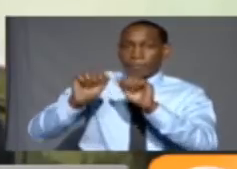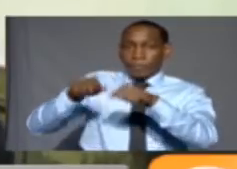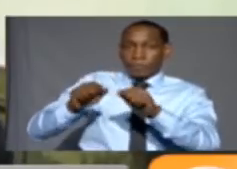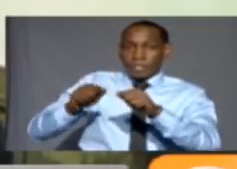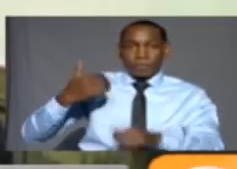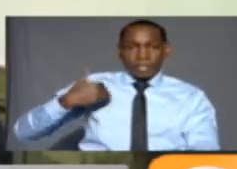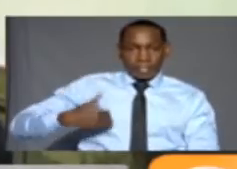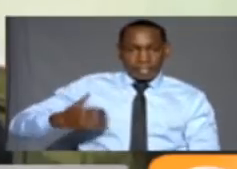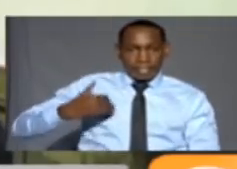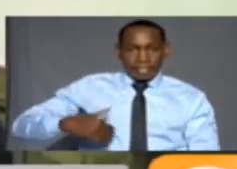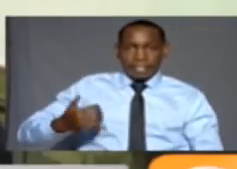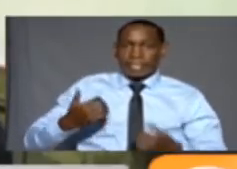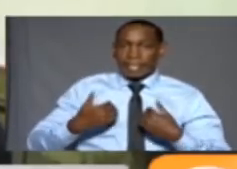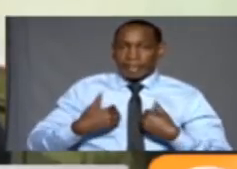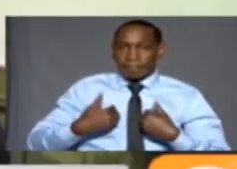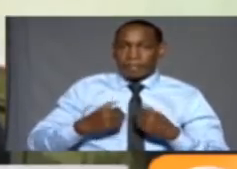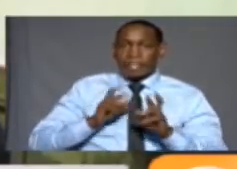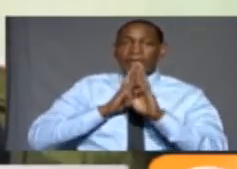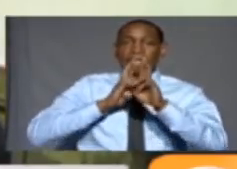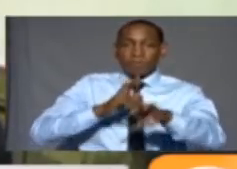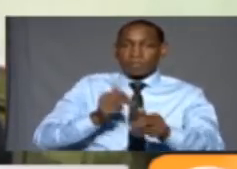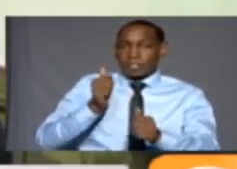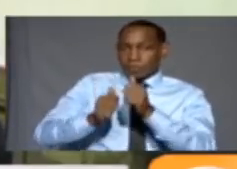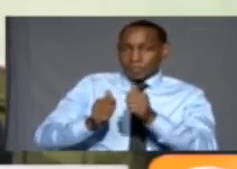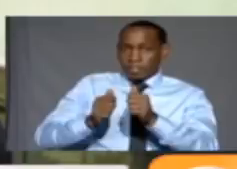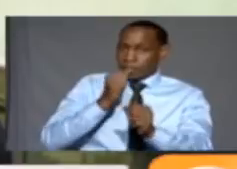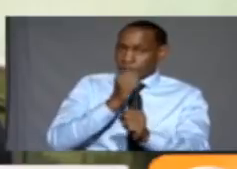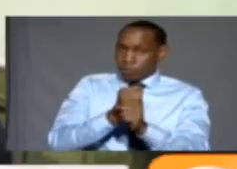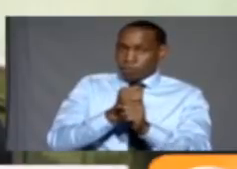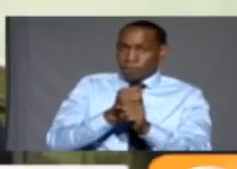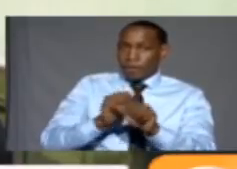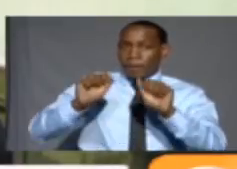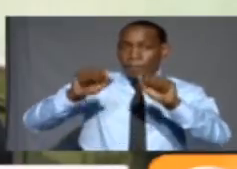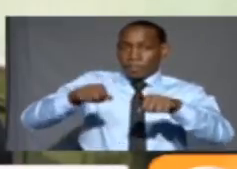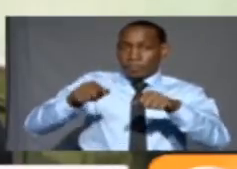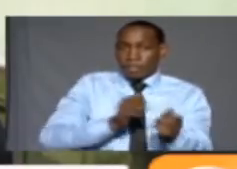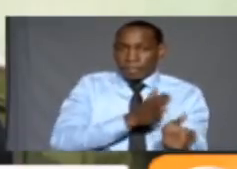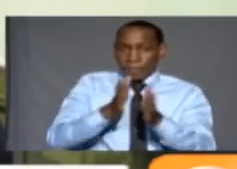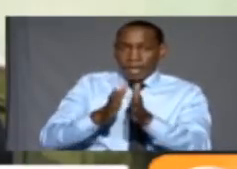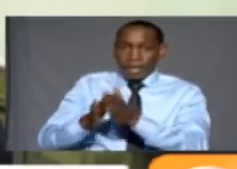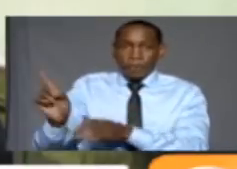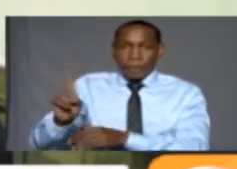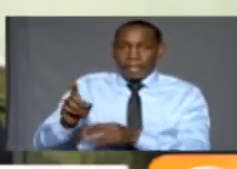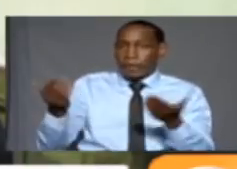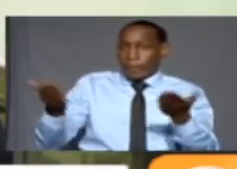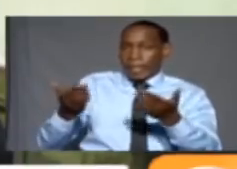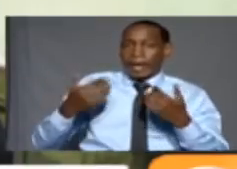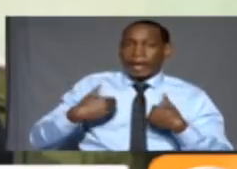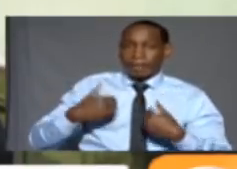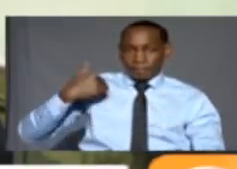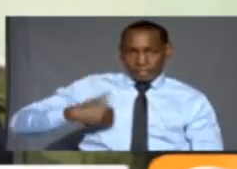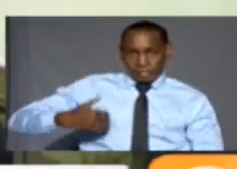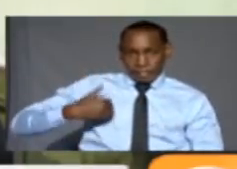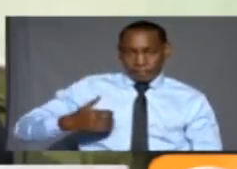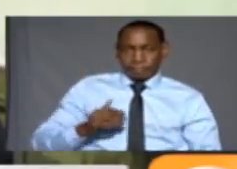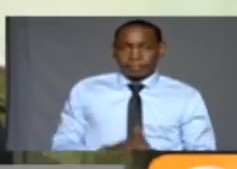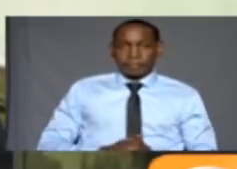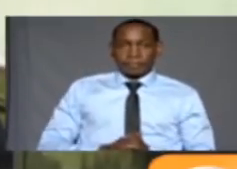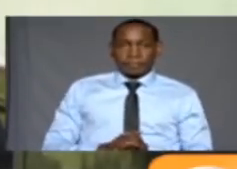surgery. Yeah, so from the results of what we are going to do is when we will plan when and where we are going to do the surgery.